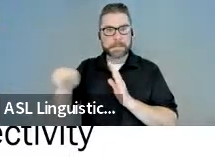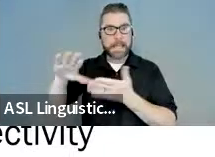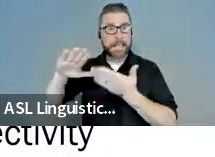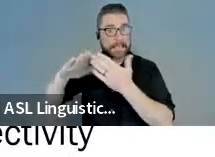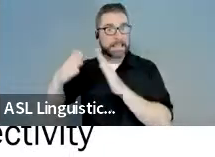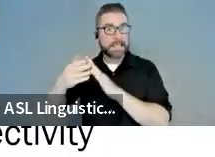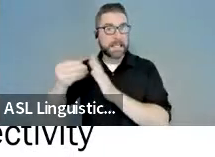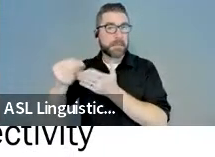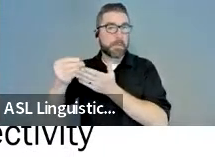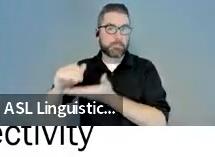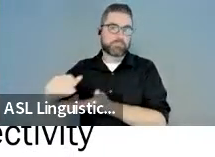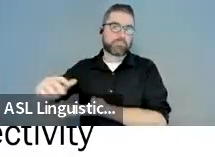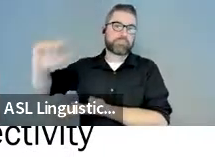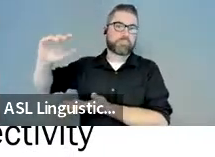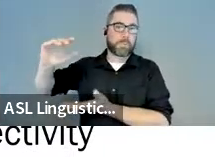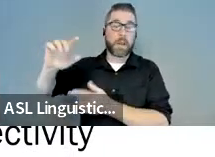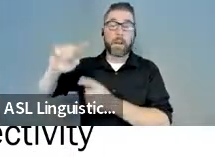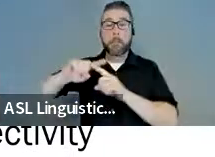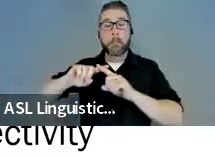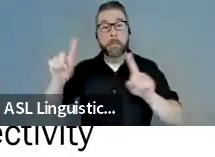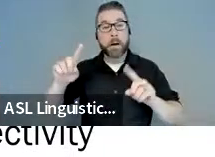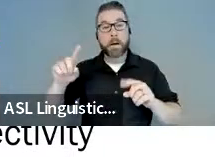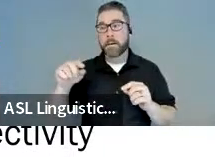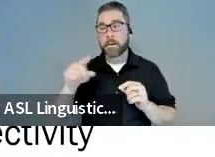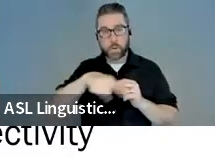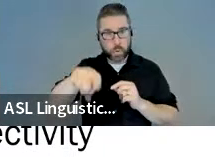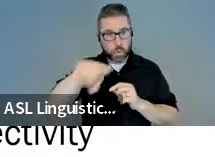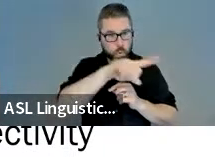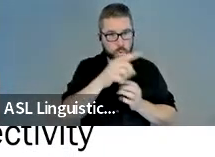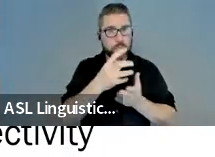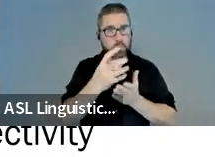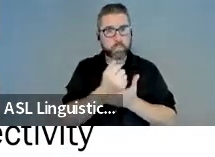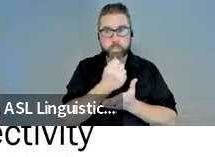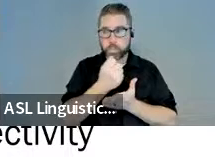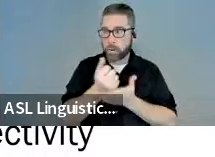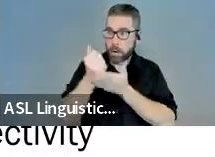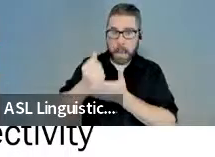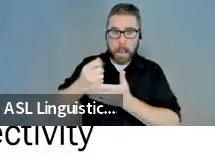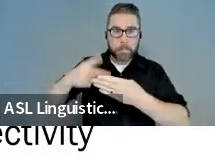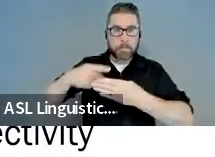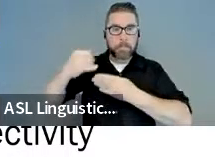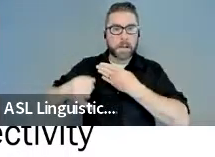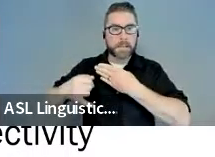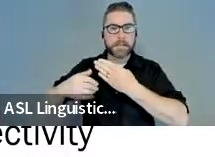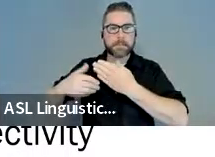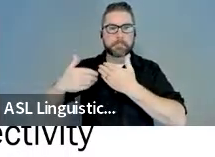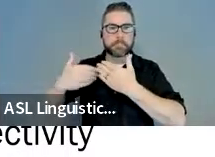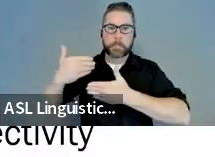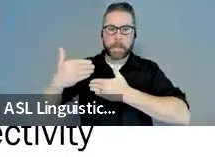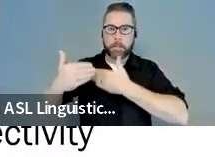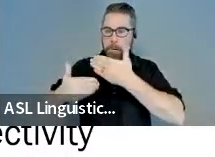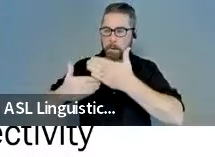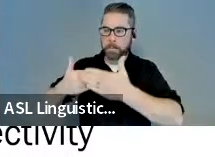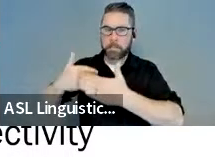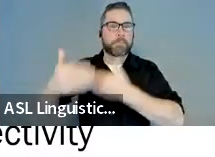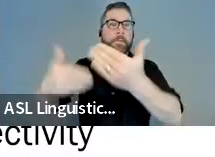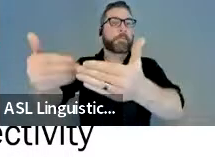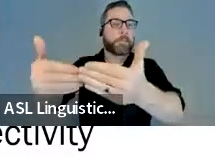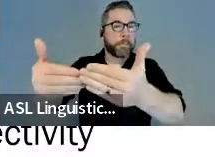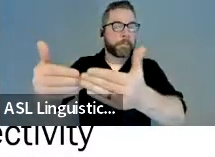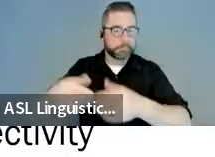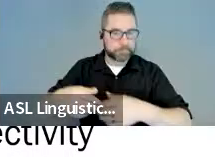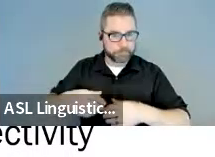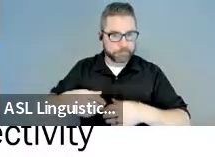have an opportunity to sort of help the project move forward by adding our funding to a lot of this project,